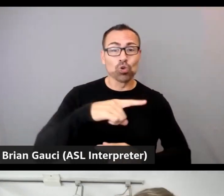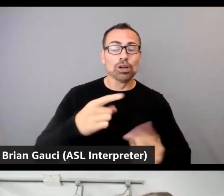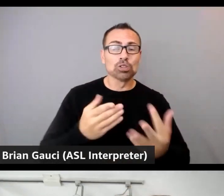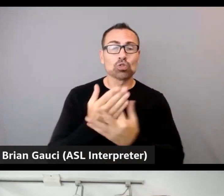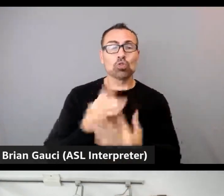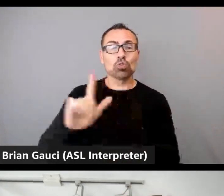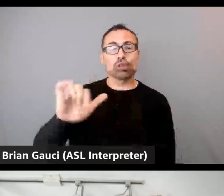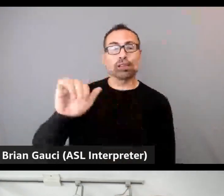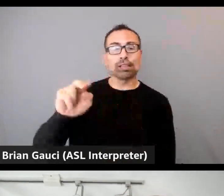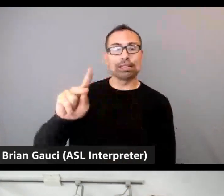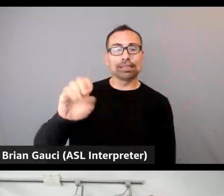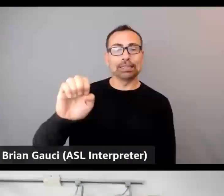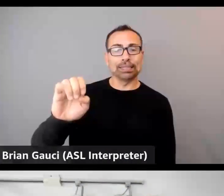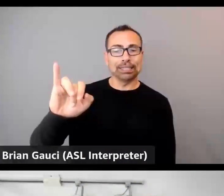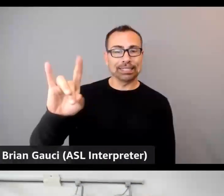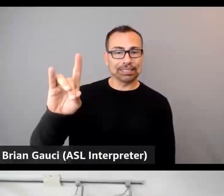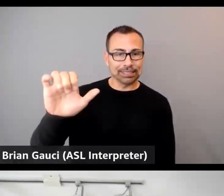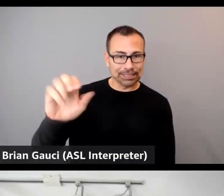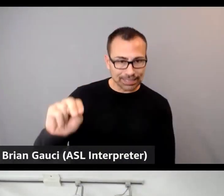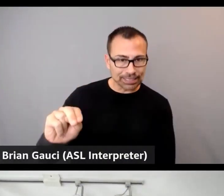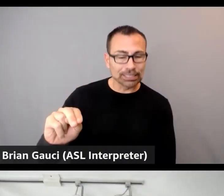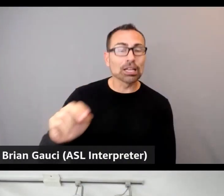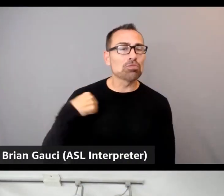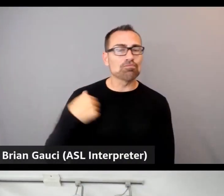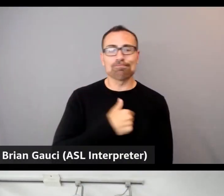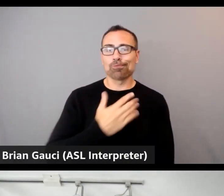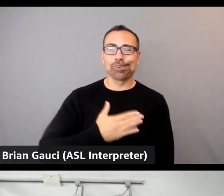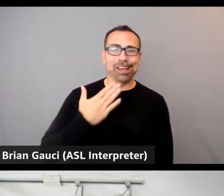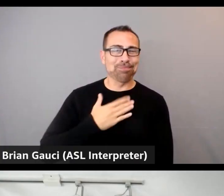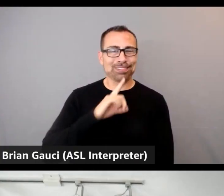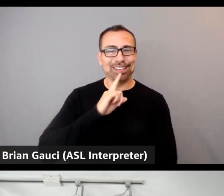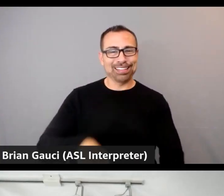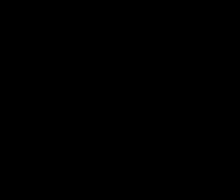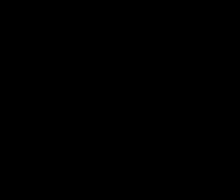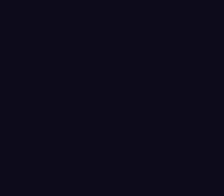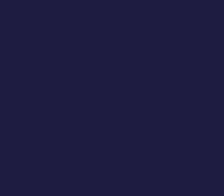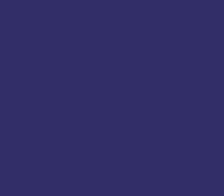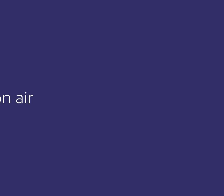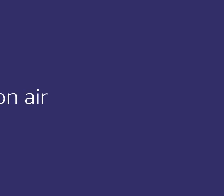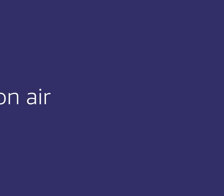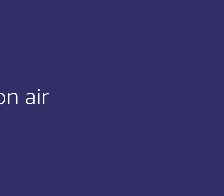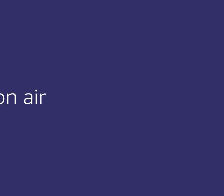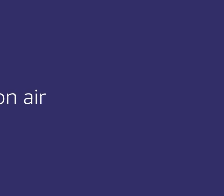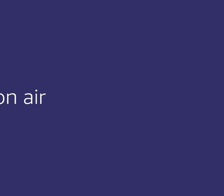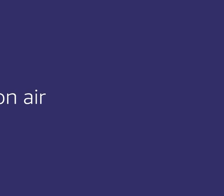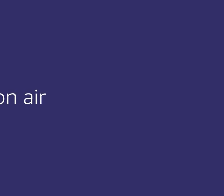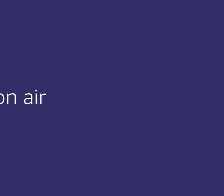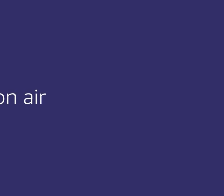and we'll be happy to answer any of your questions. Perfect.